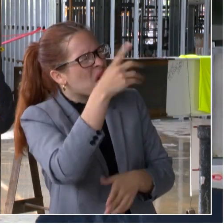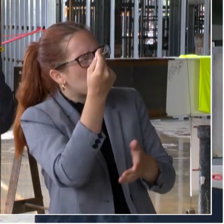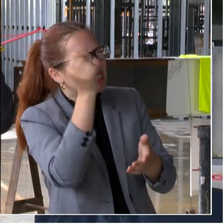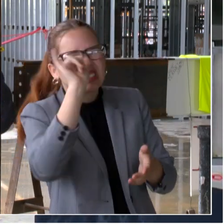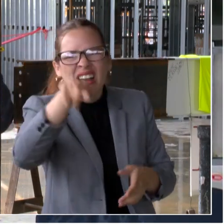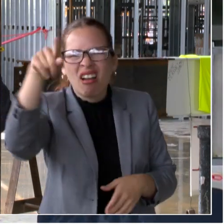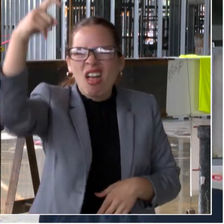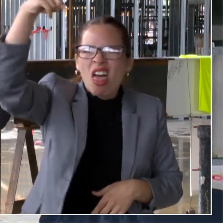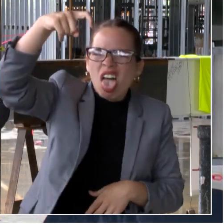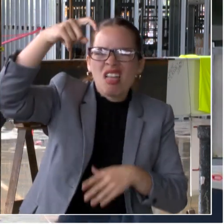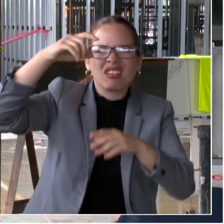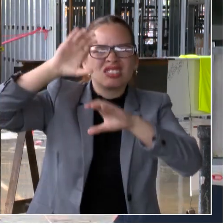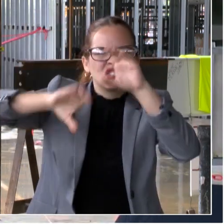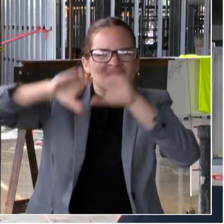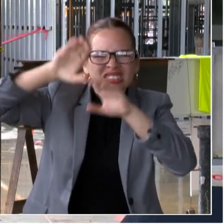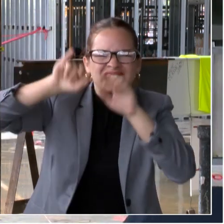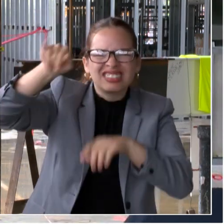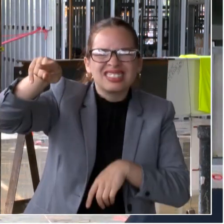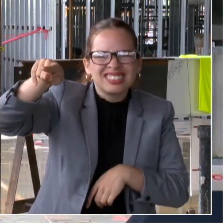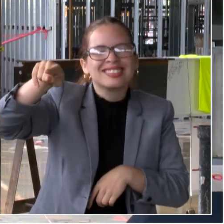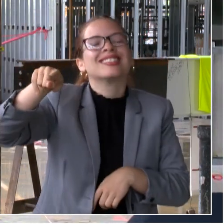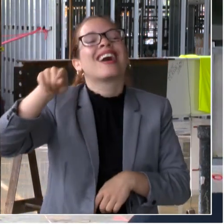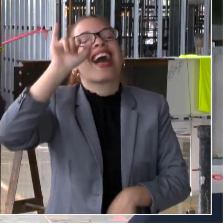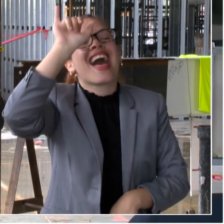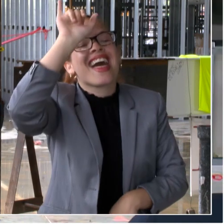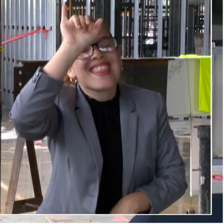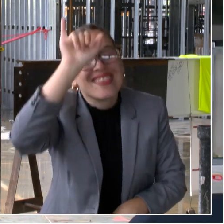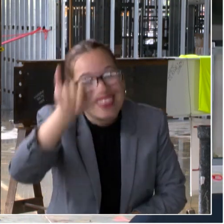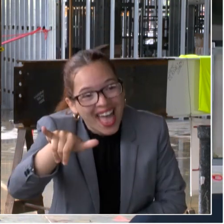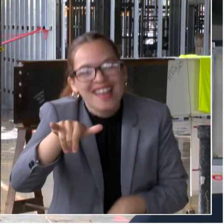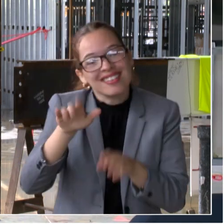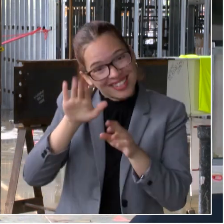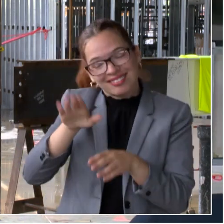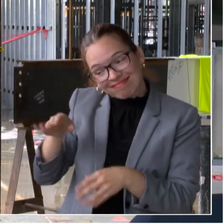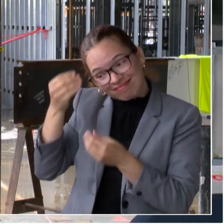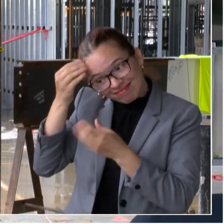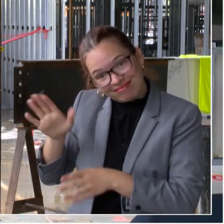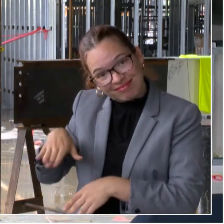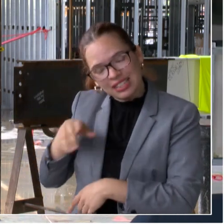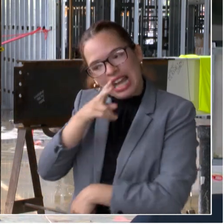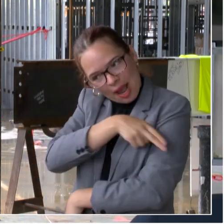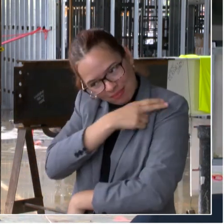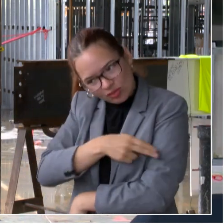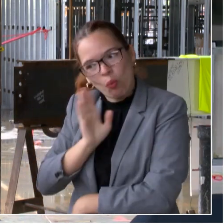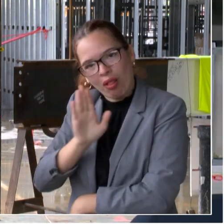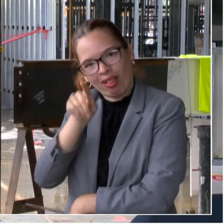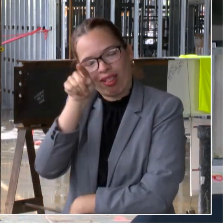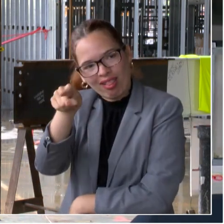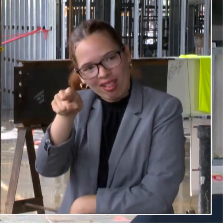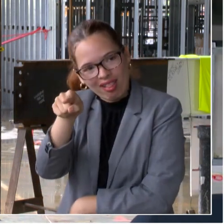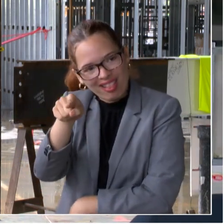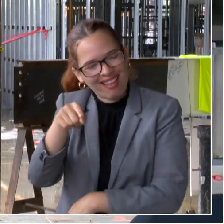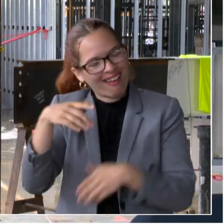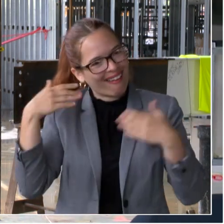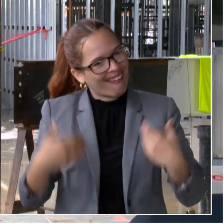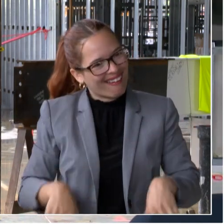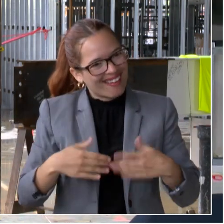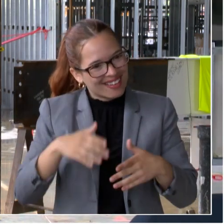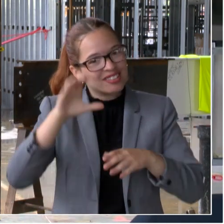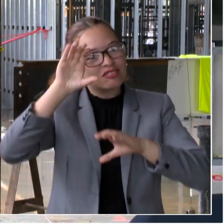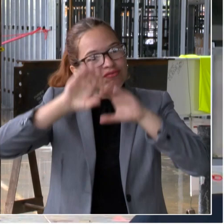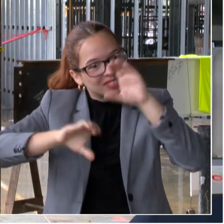look, of course, and look at our skyline. And my friend asked me, well, where's that crane? What's going on with that crane in